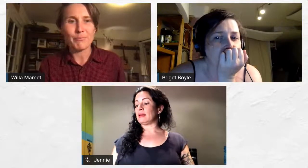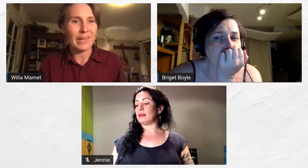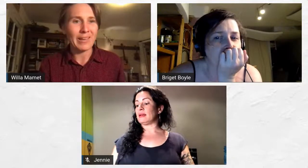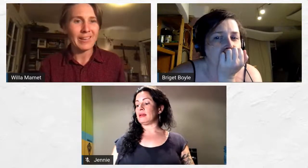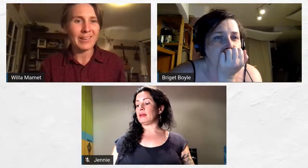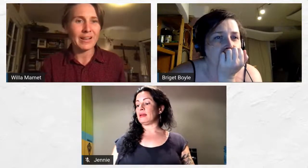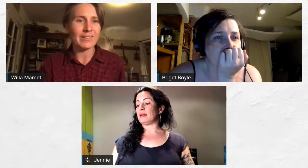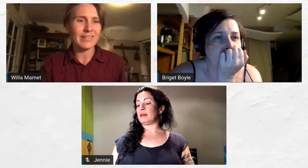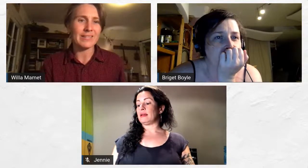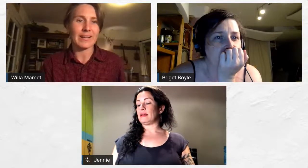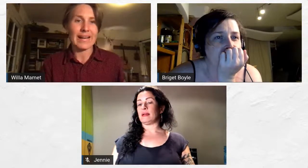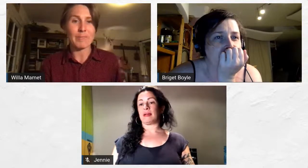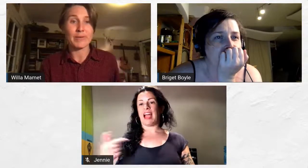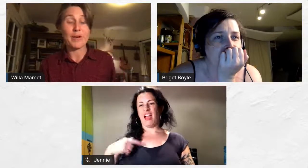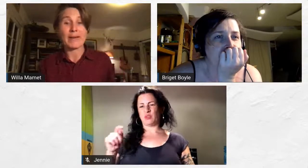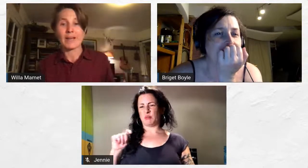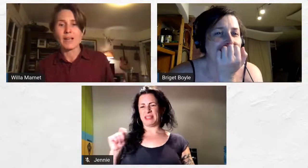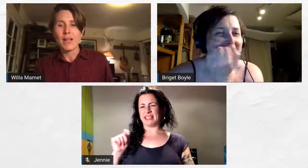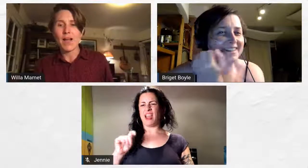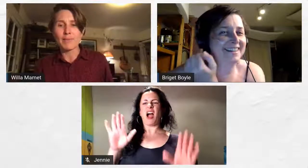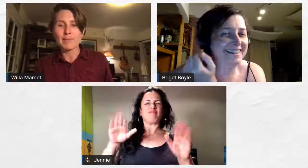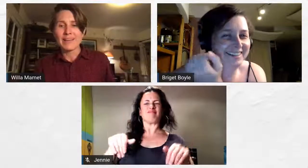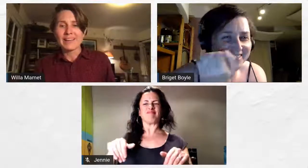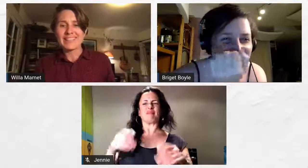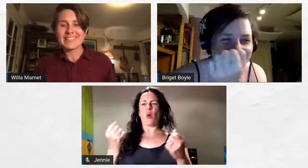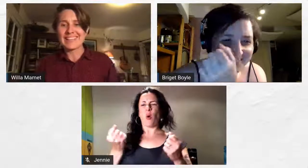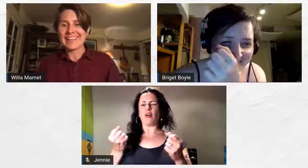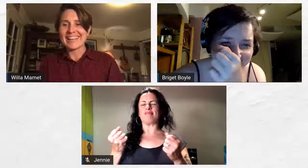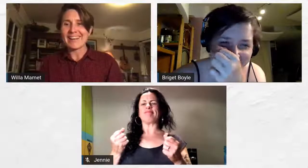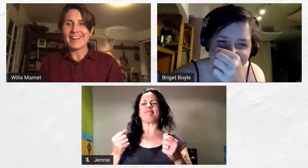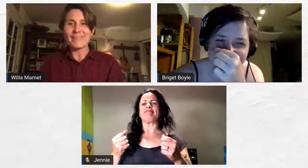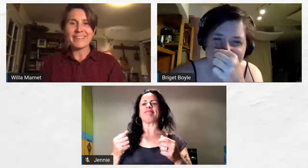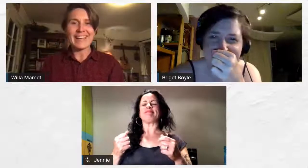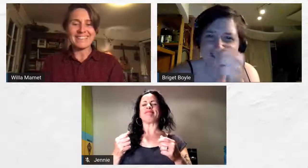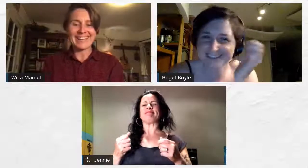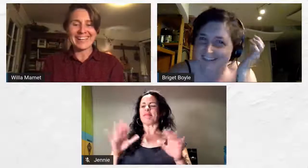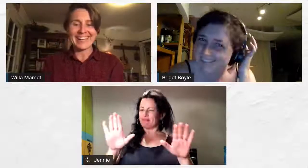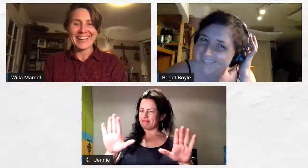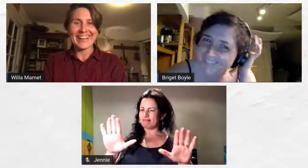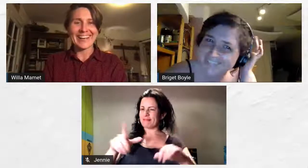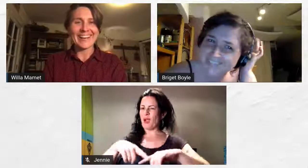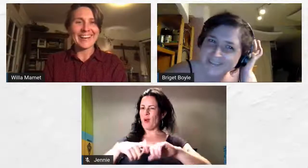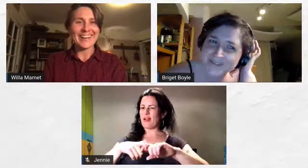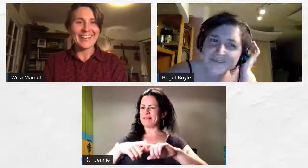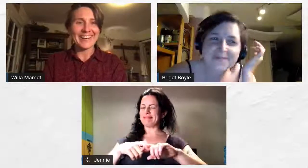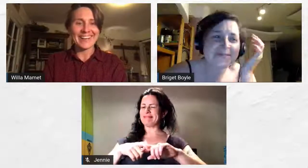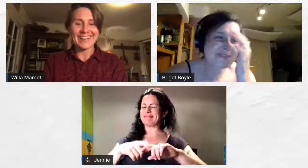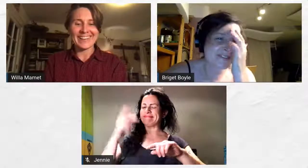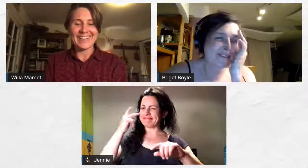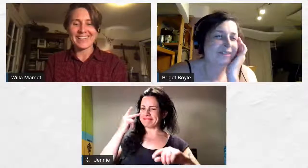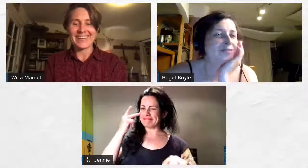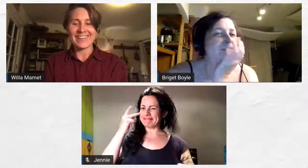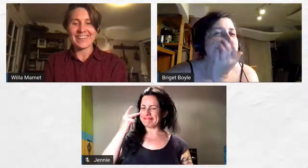have to pee. That's not going to happen. Okay, great. Let's see. Let me